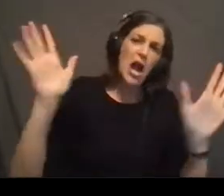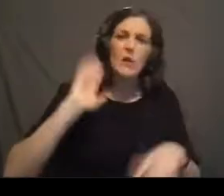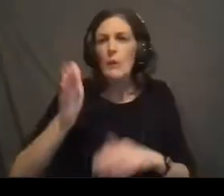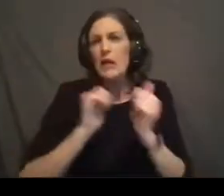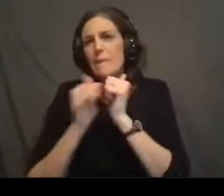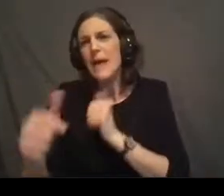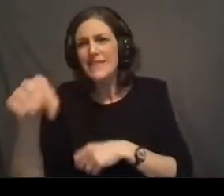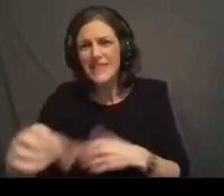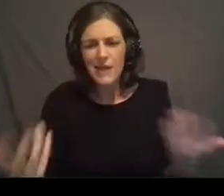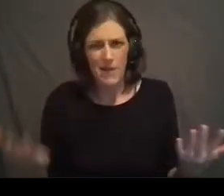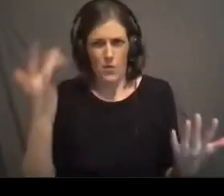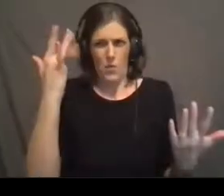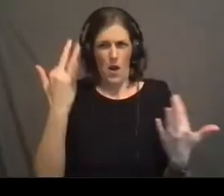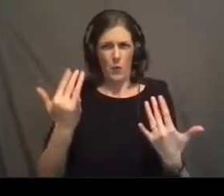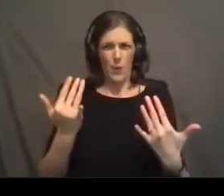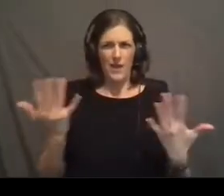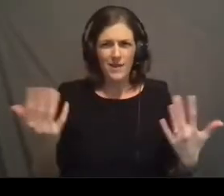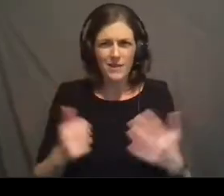this. And I'm just like, why wait till then?